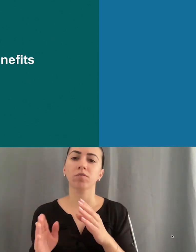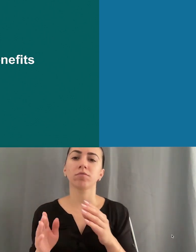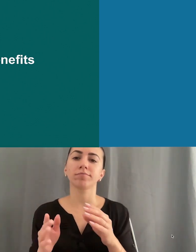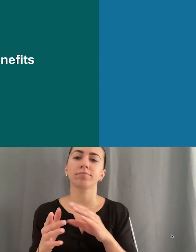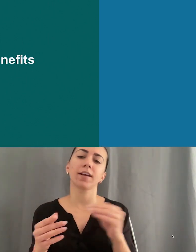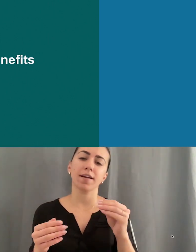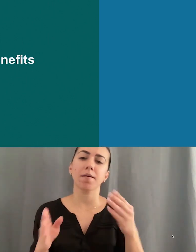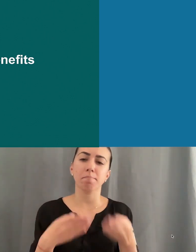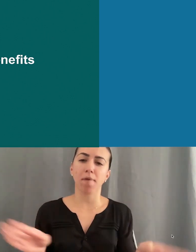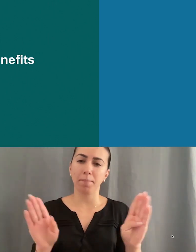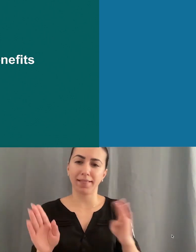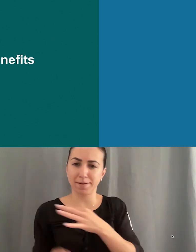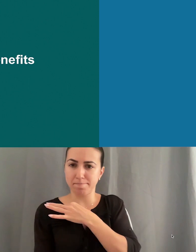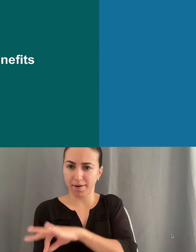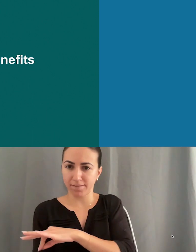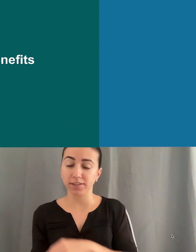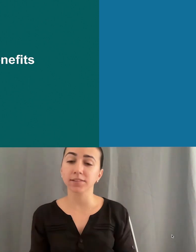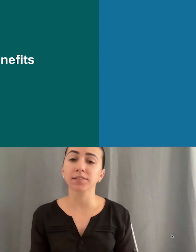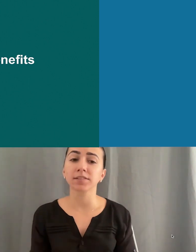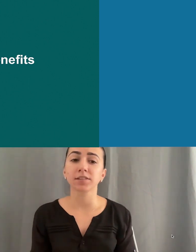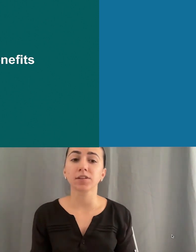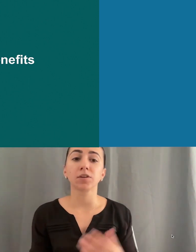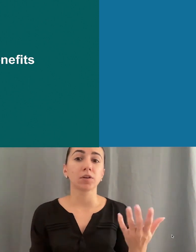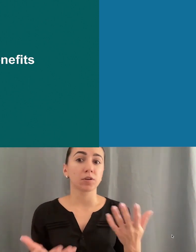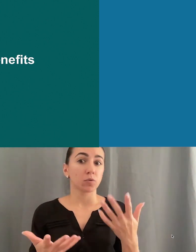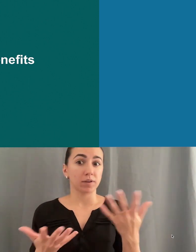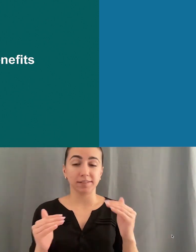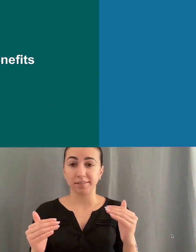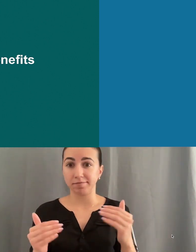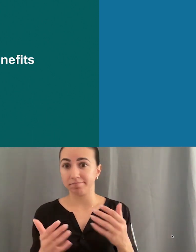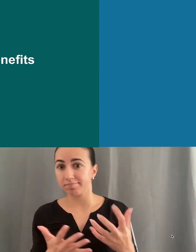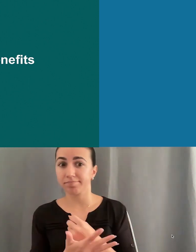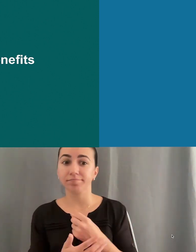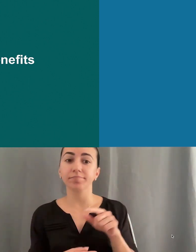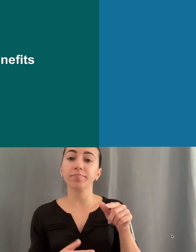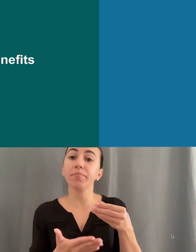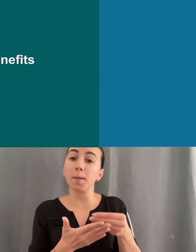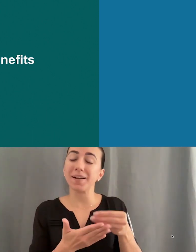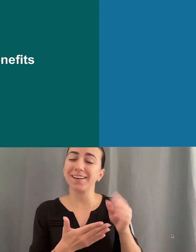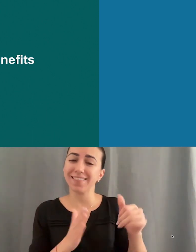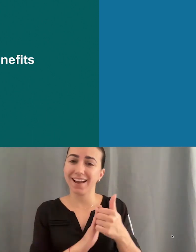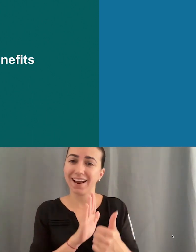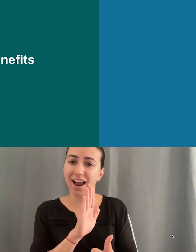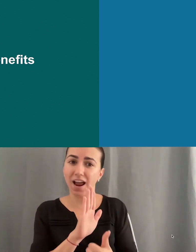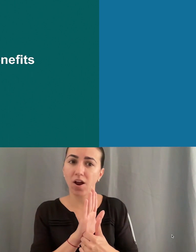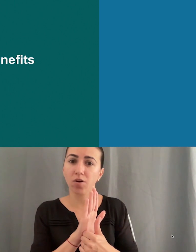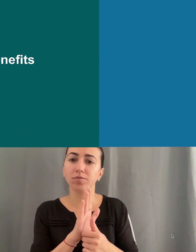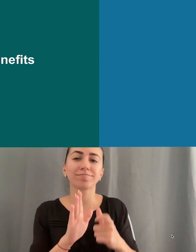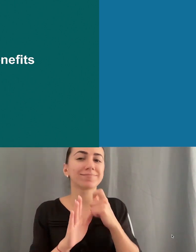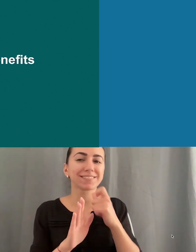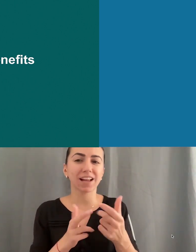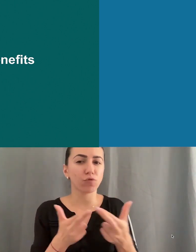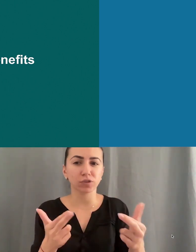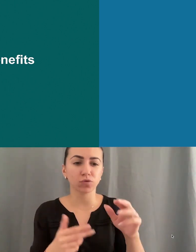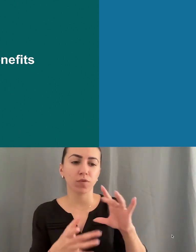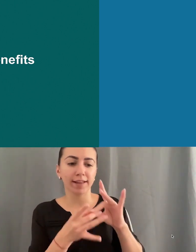benefits, because one of the big advantages of an ABLE United account is that funds in the account generally do not count as a resource for